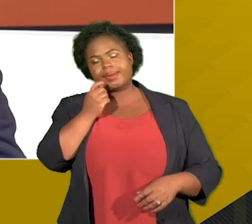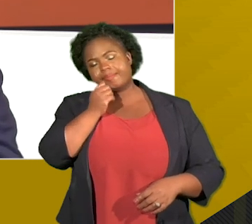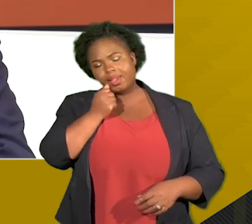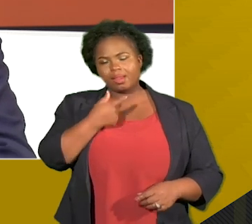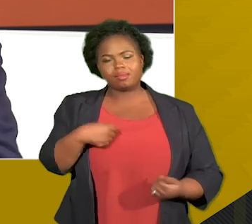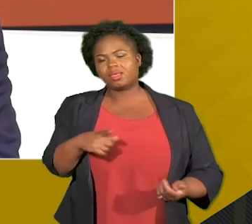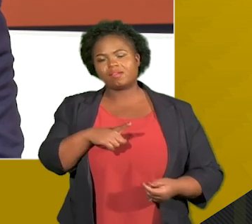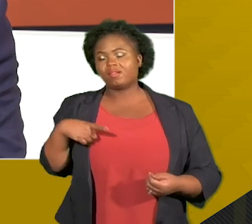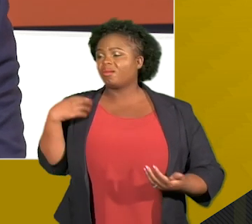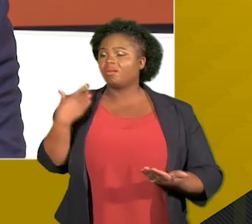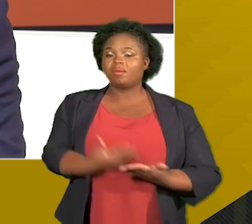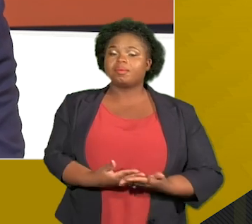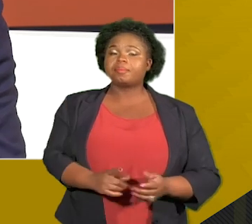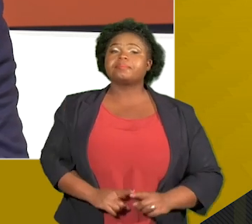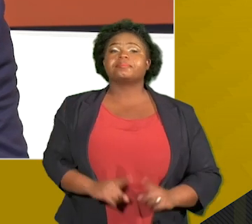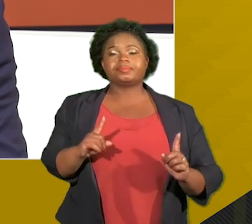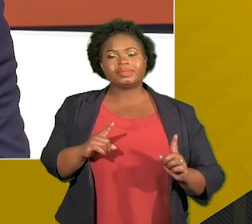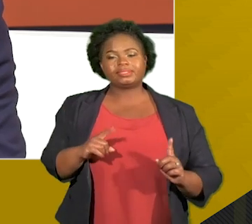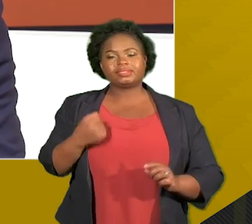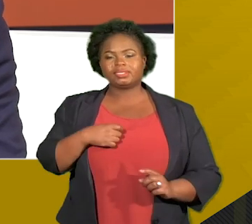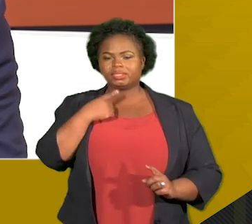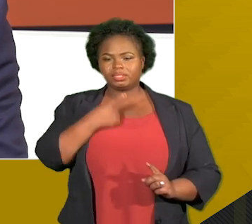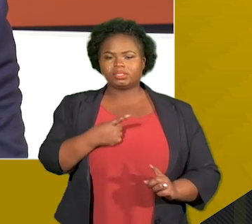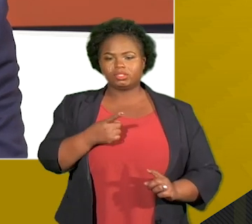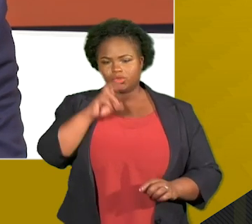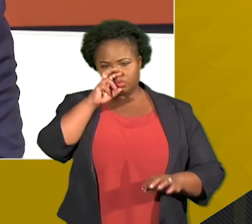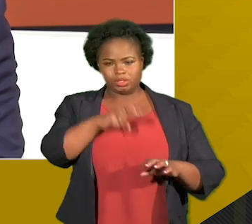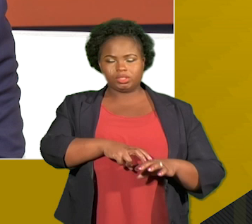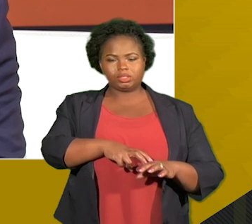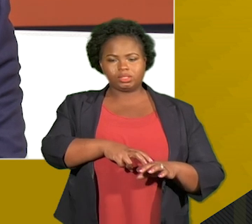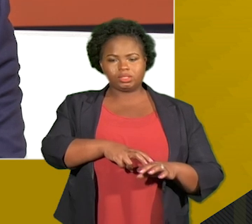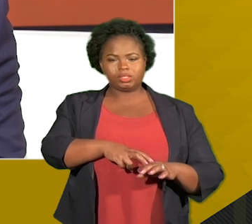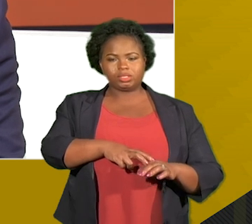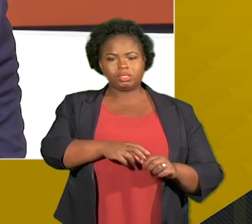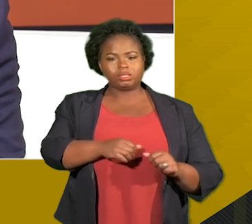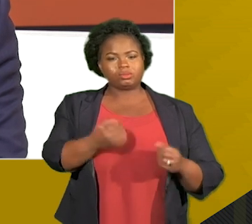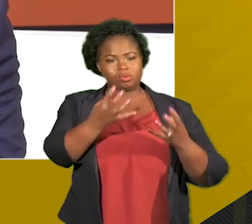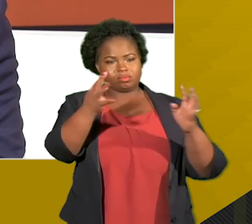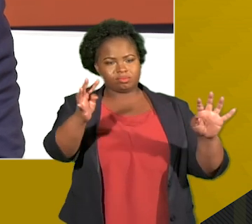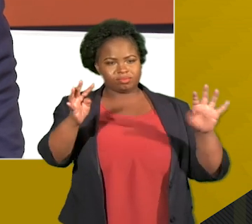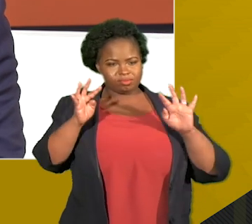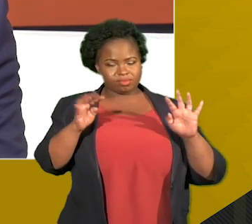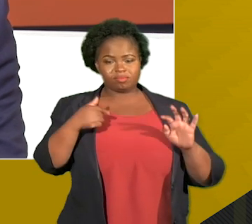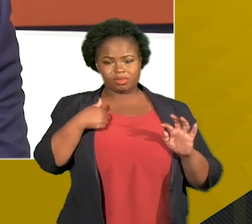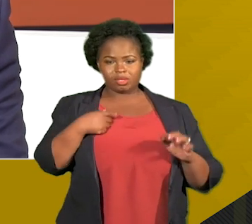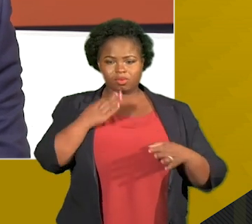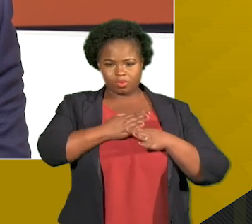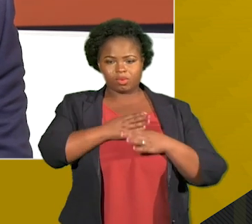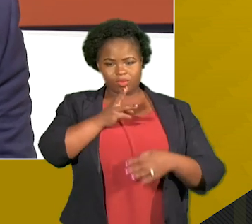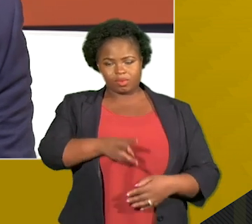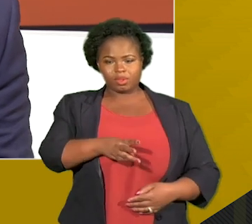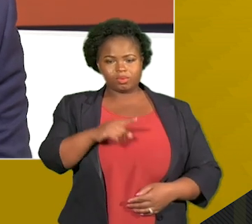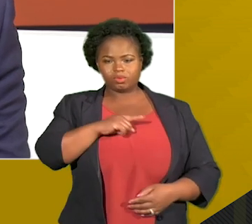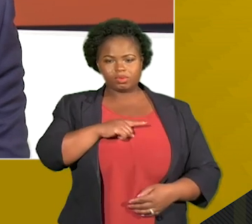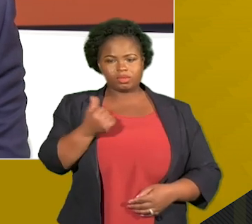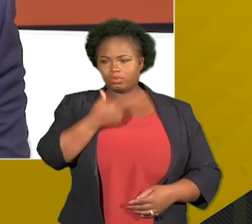long time. But she said then, you need a studio gallery where, and I'll come and work for you because you don't even know how